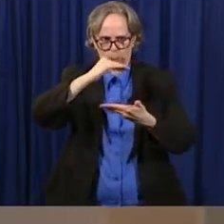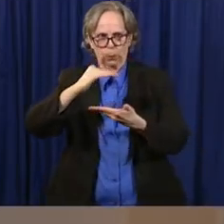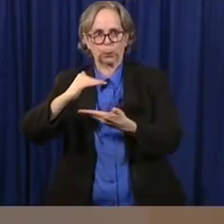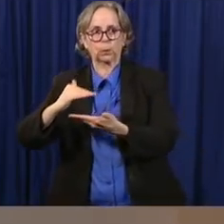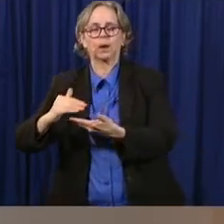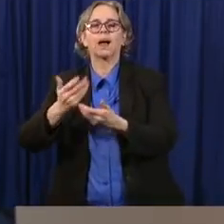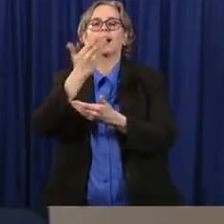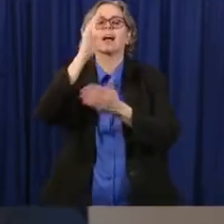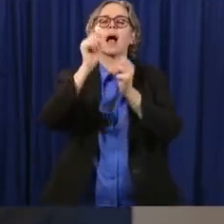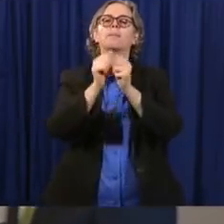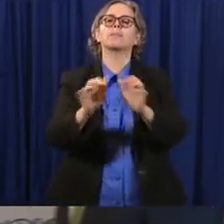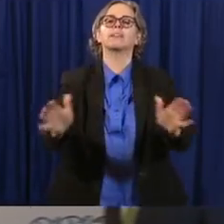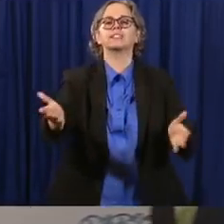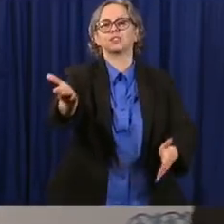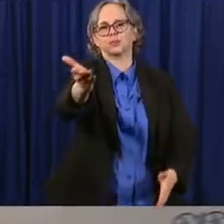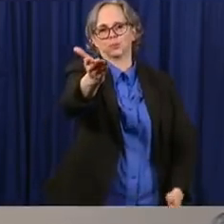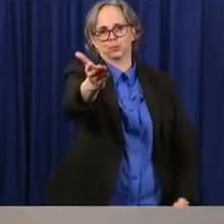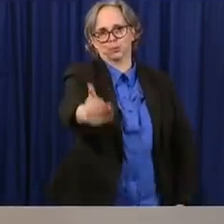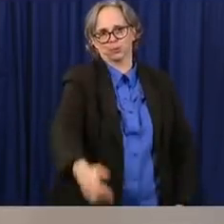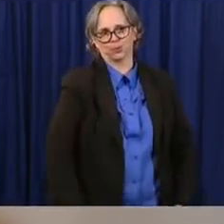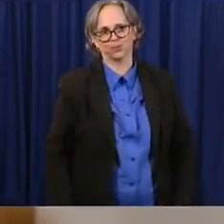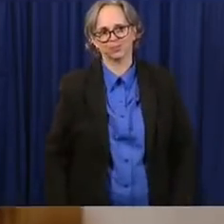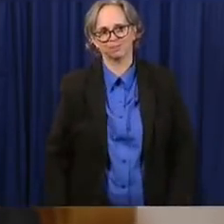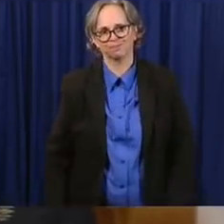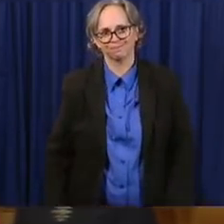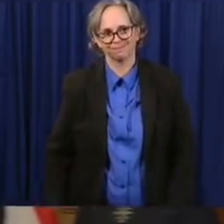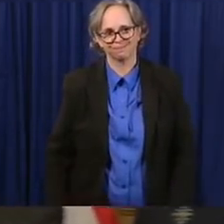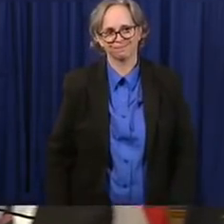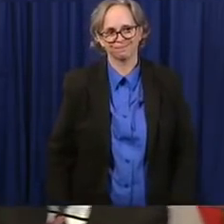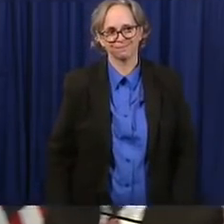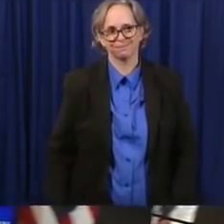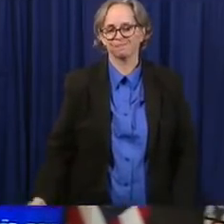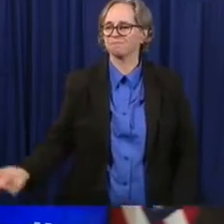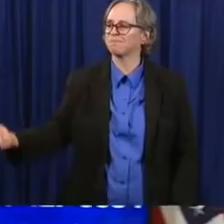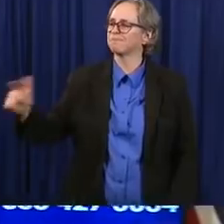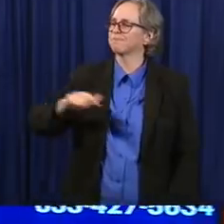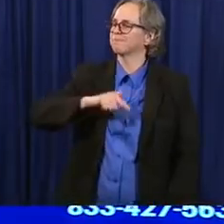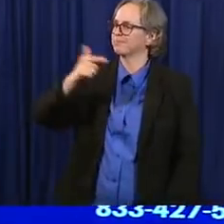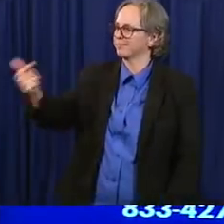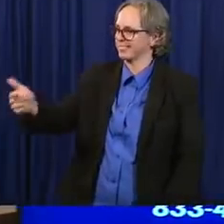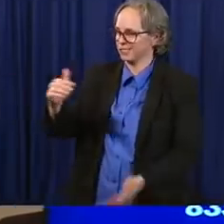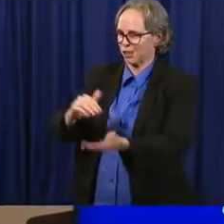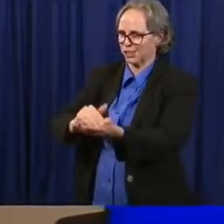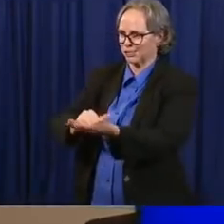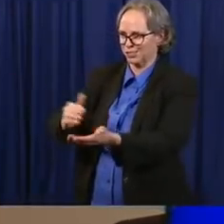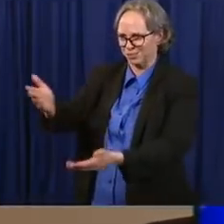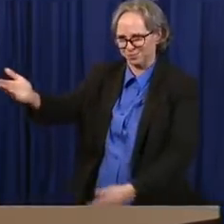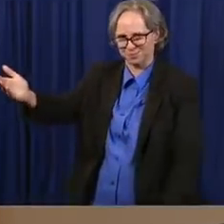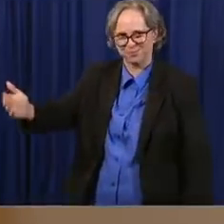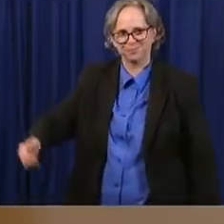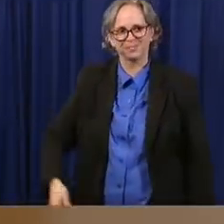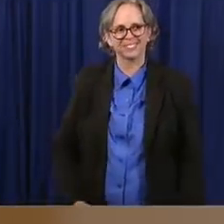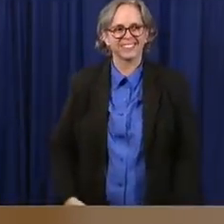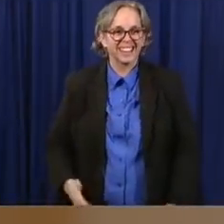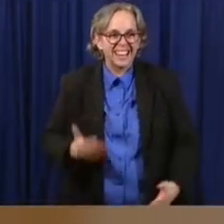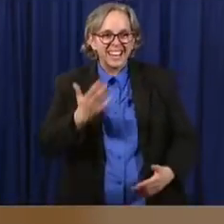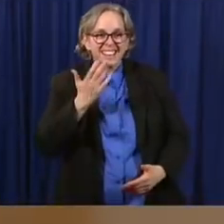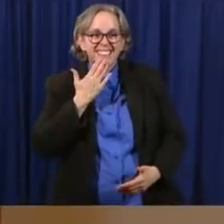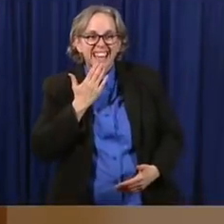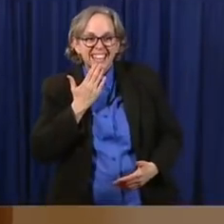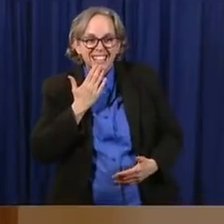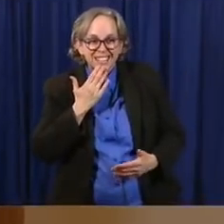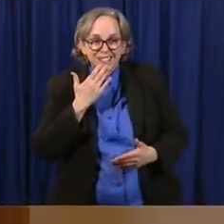Governor? John, thank you very much. Dr. Acton. Thank you. Thank you, Governor, and good afternoon